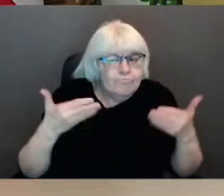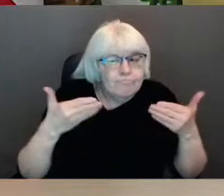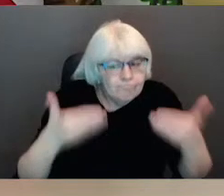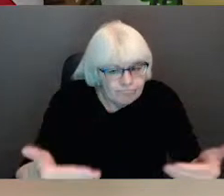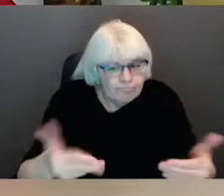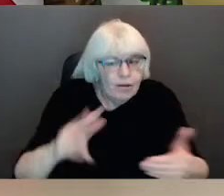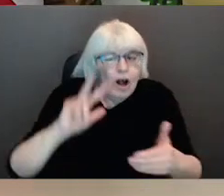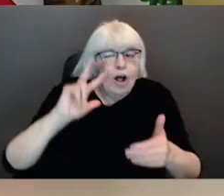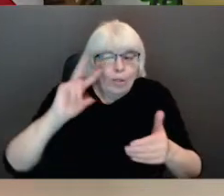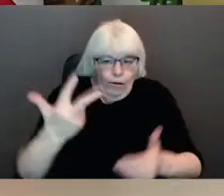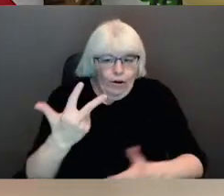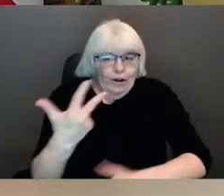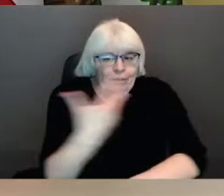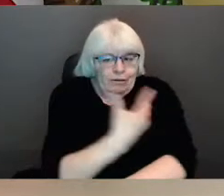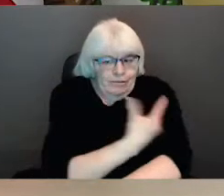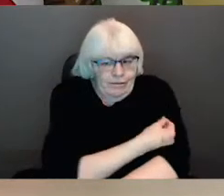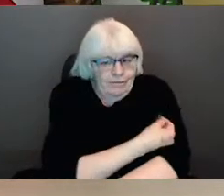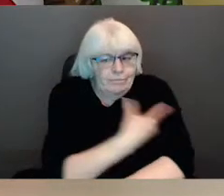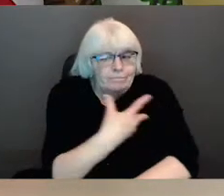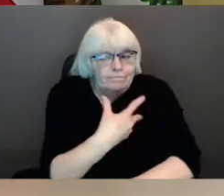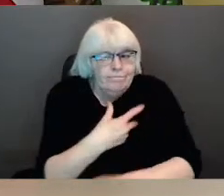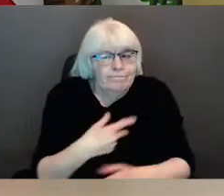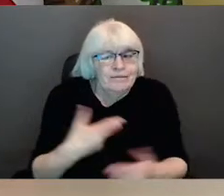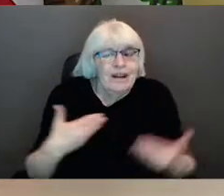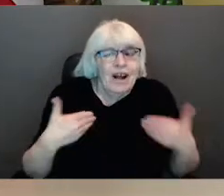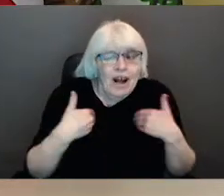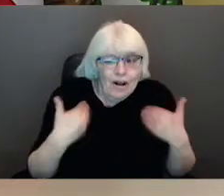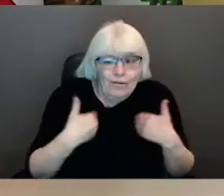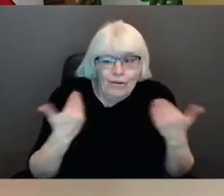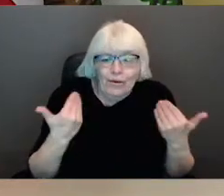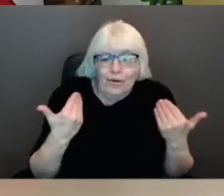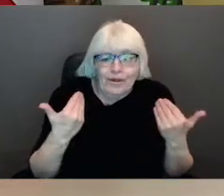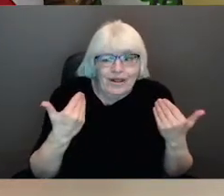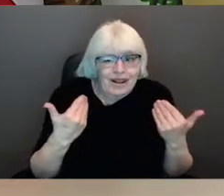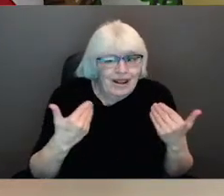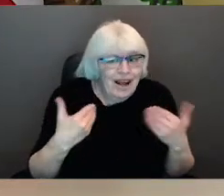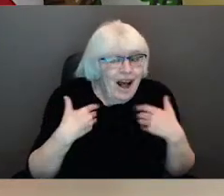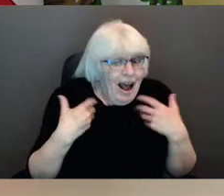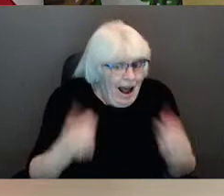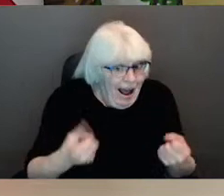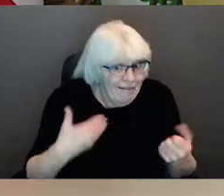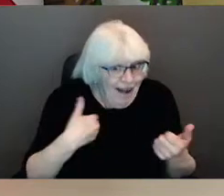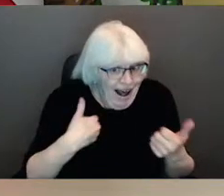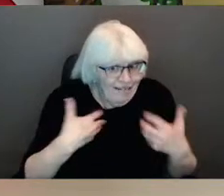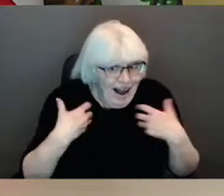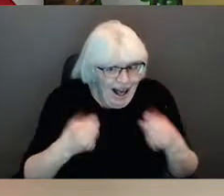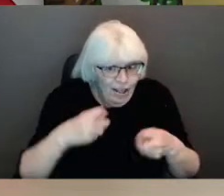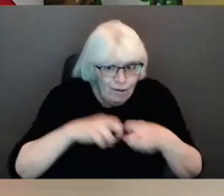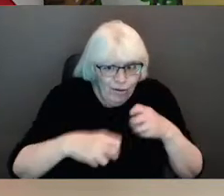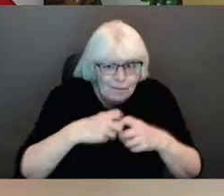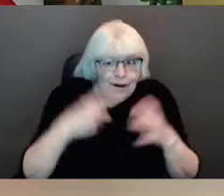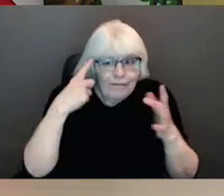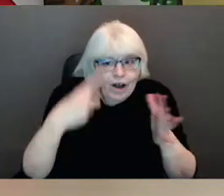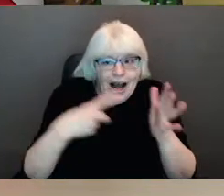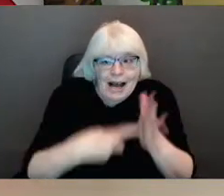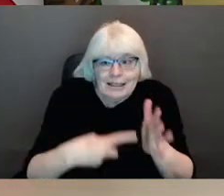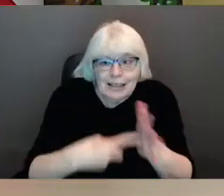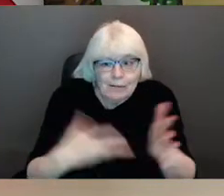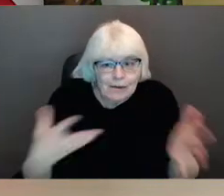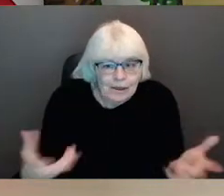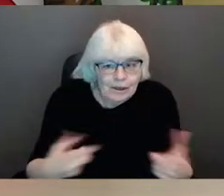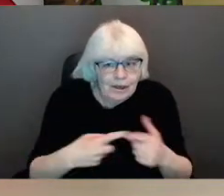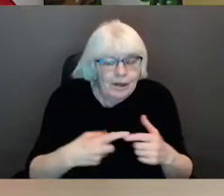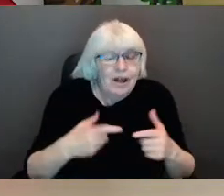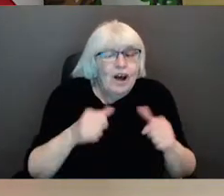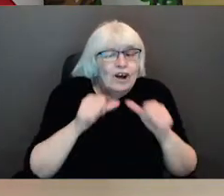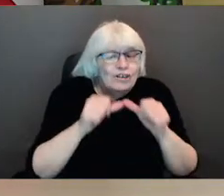with an underlying medical condition, and these underlying medical conditions would be chronic lung, liver, heart, or kidney